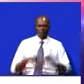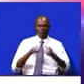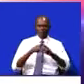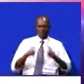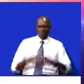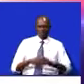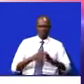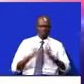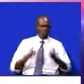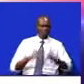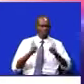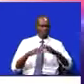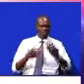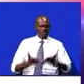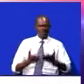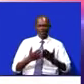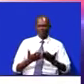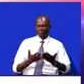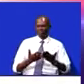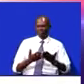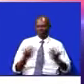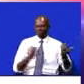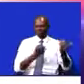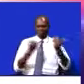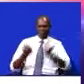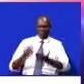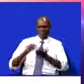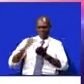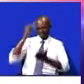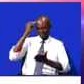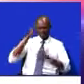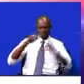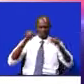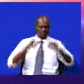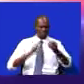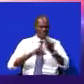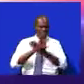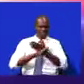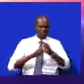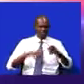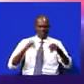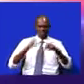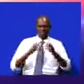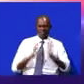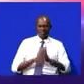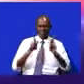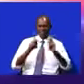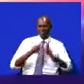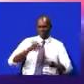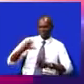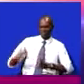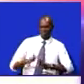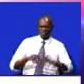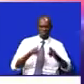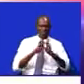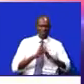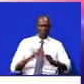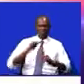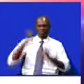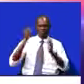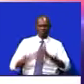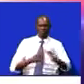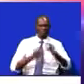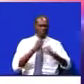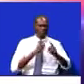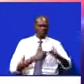To bende kaka yono mano mar neno ni nyithindo osomo e Thurka moloyo to e kaunti mano ma Kisumu, jasiasa moro